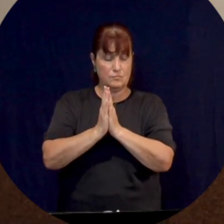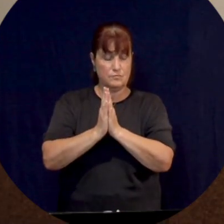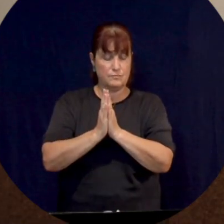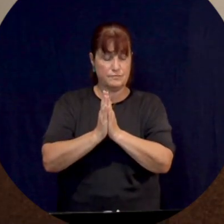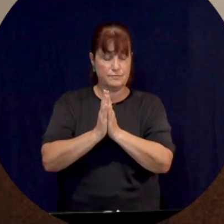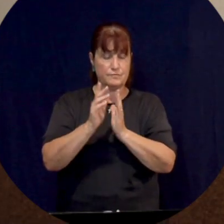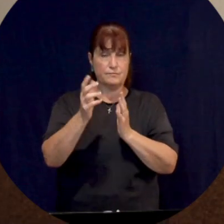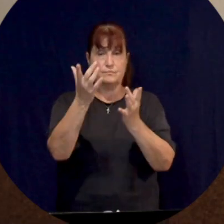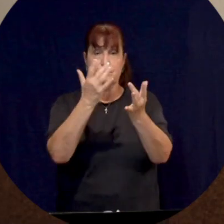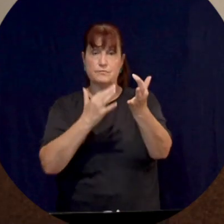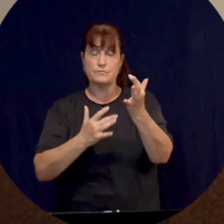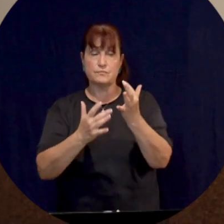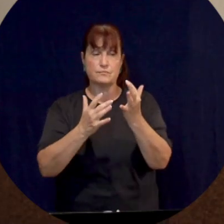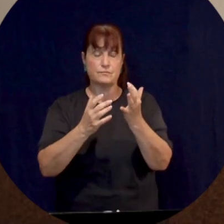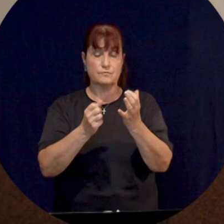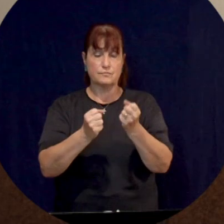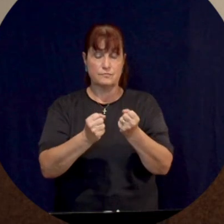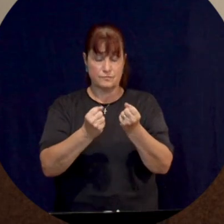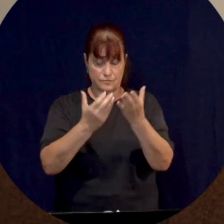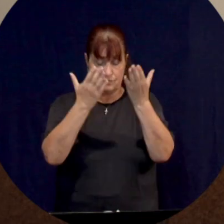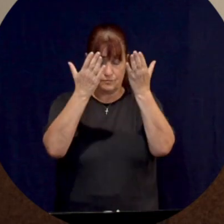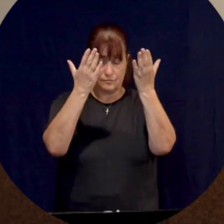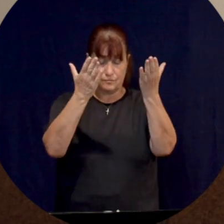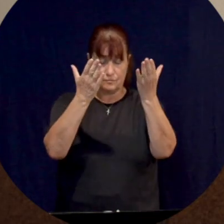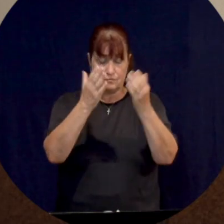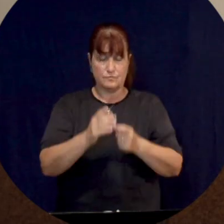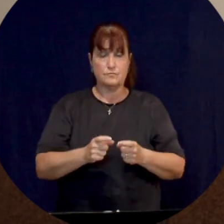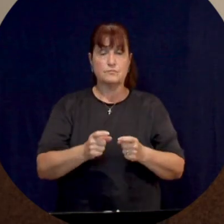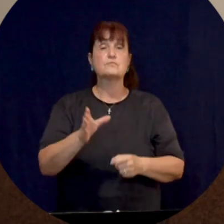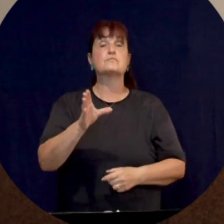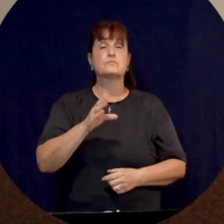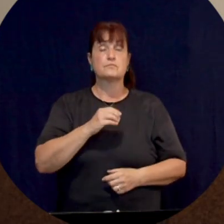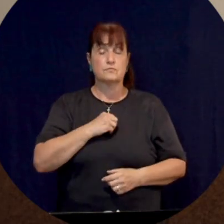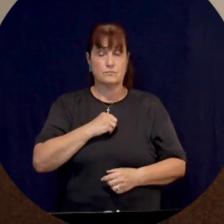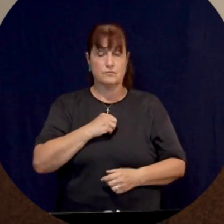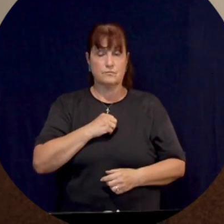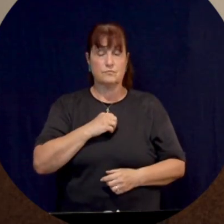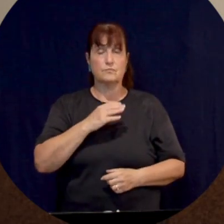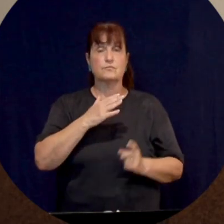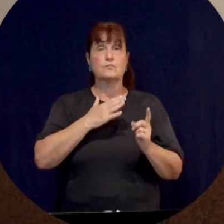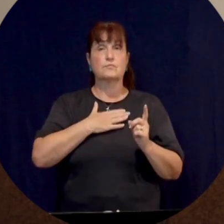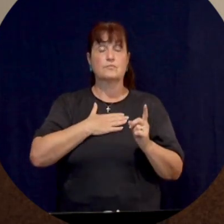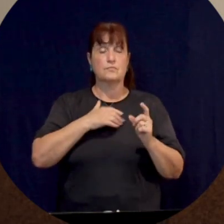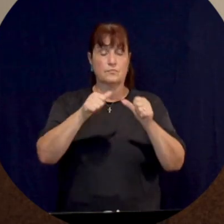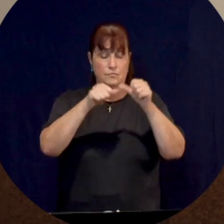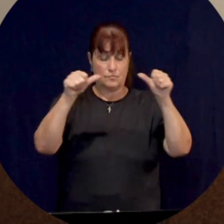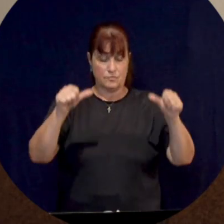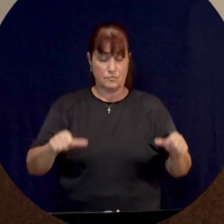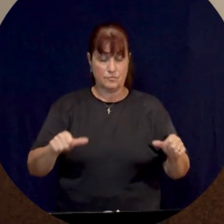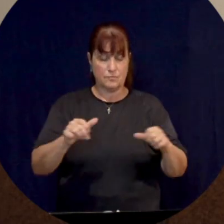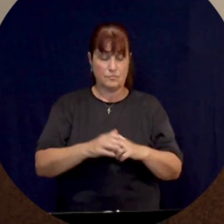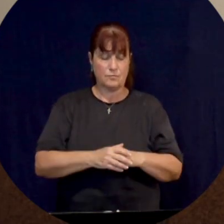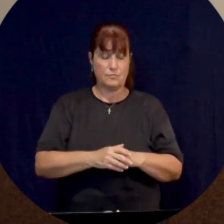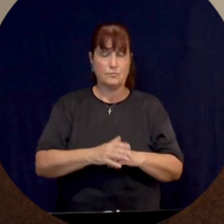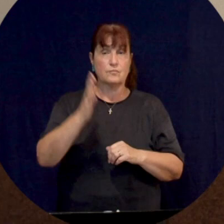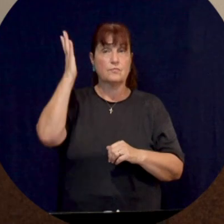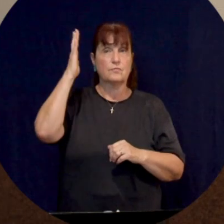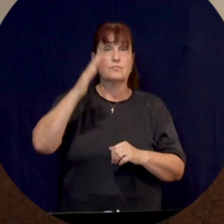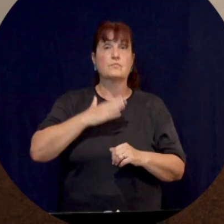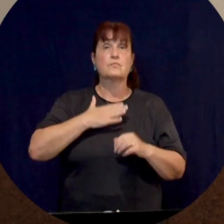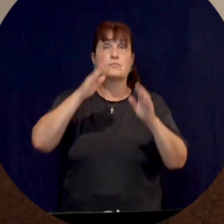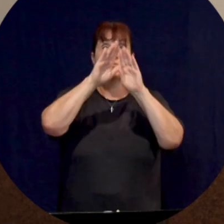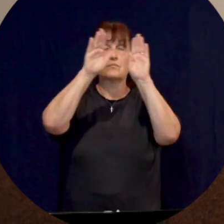burnt offerings and sacrifices will be acceptable on my altar, for my